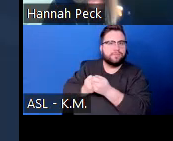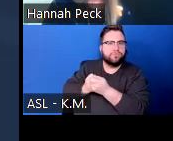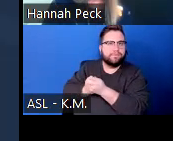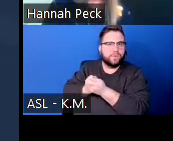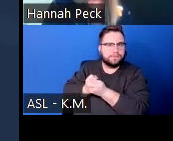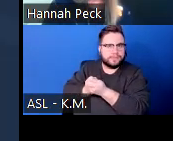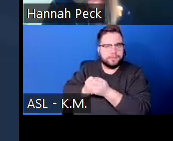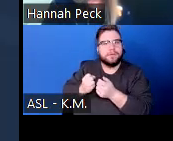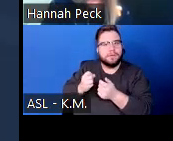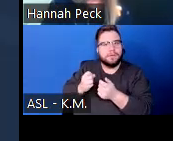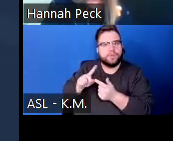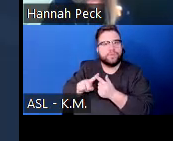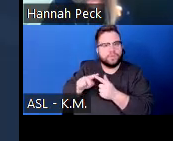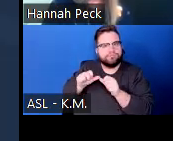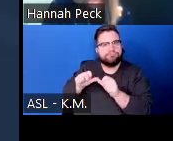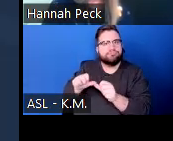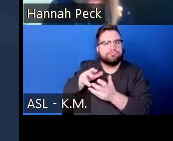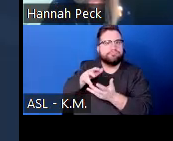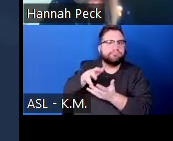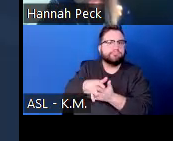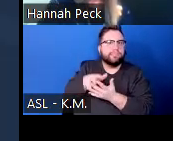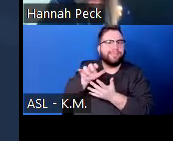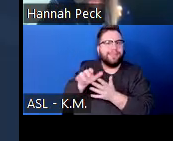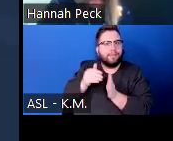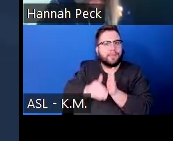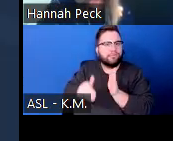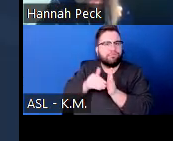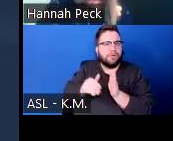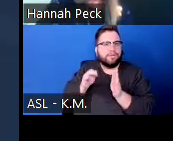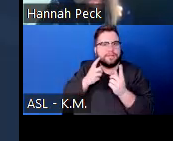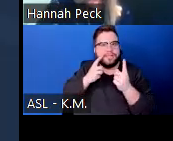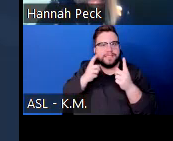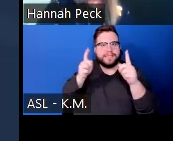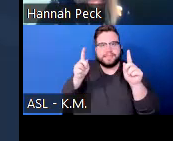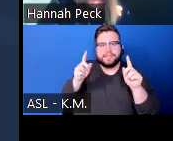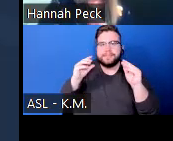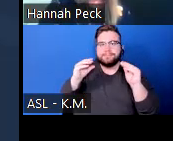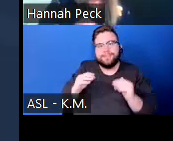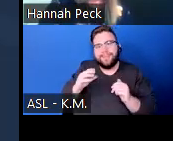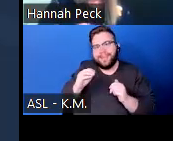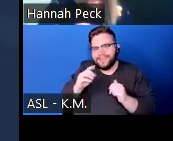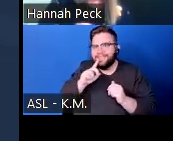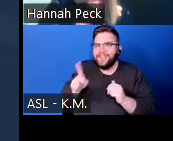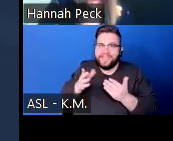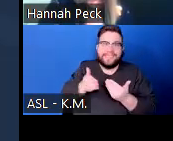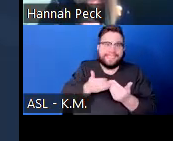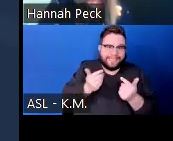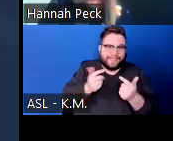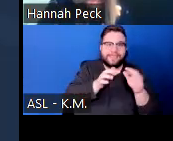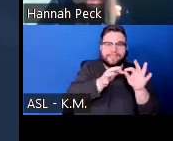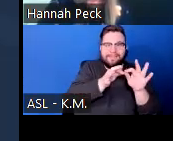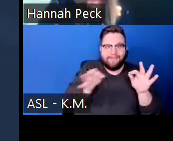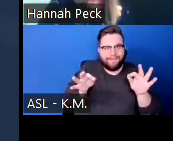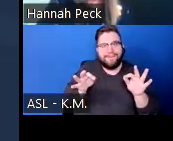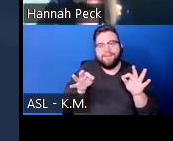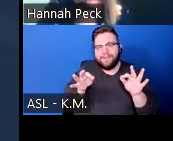that pattern of success. And of course, it's never as easy to say that one strategy is going to work 100%